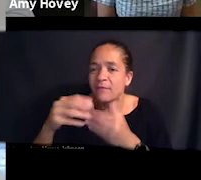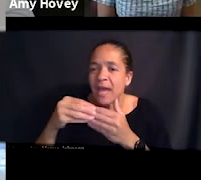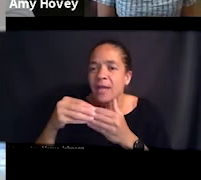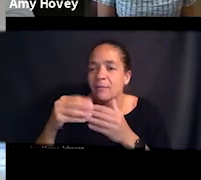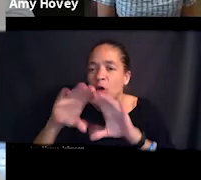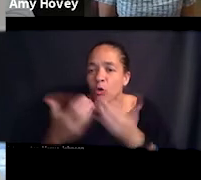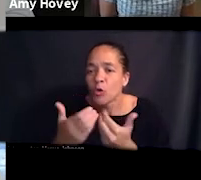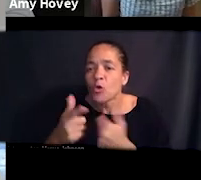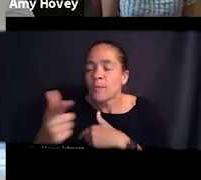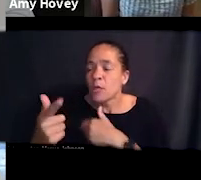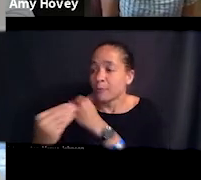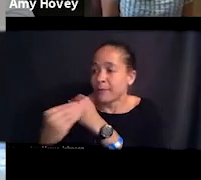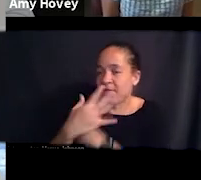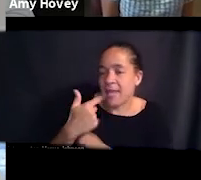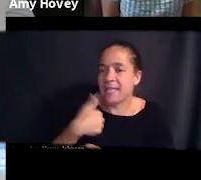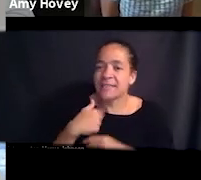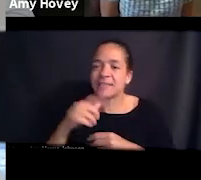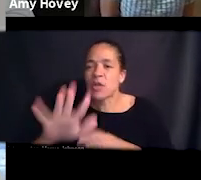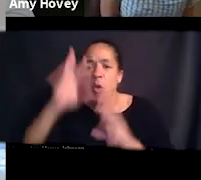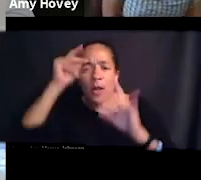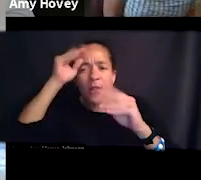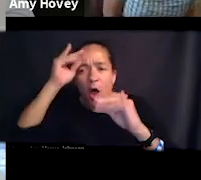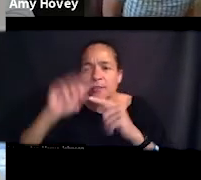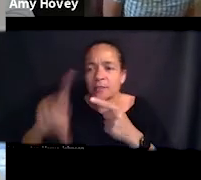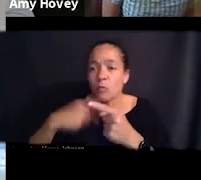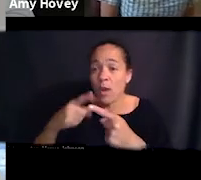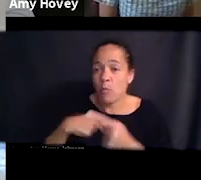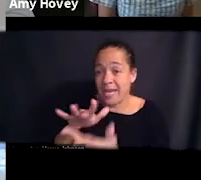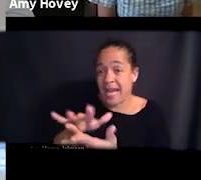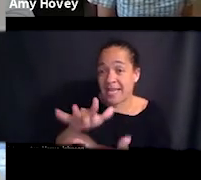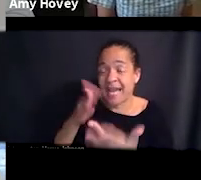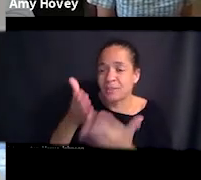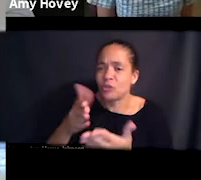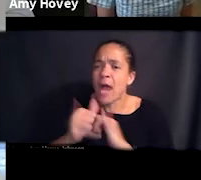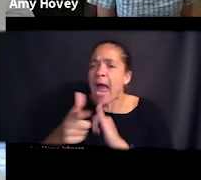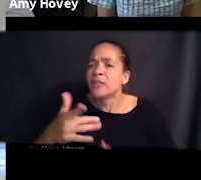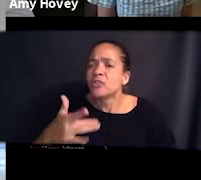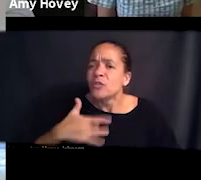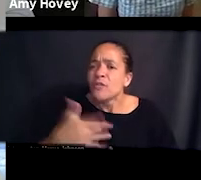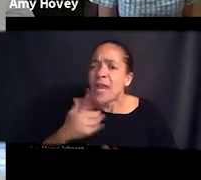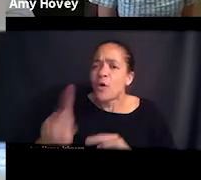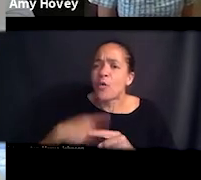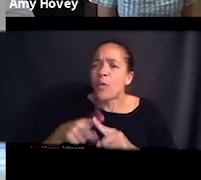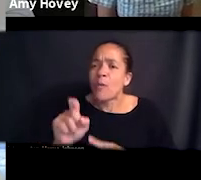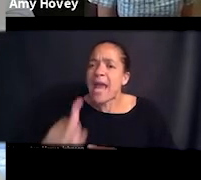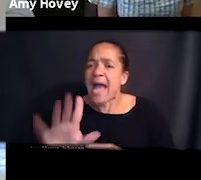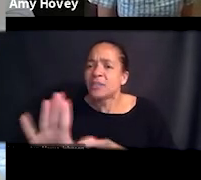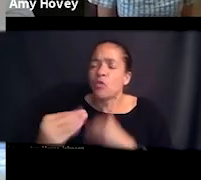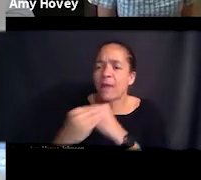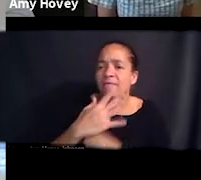your thoughts when we called you. How did you feel about being asked for advice, as well as some of the advice you gave us?